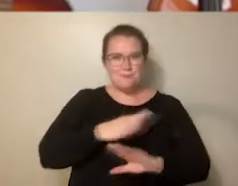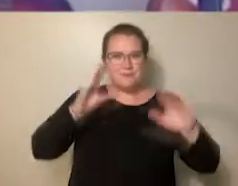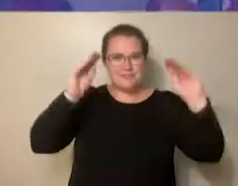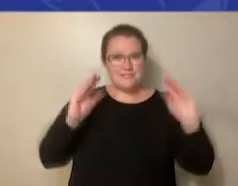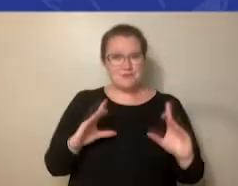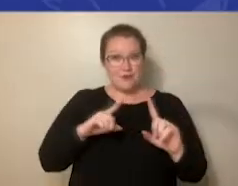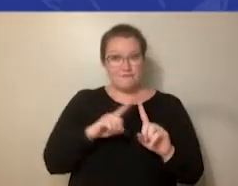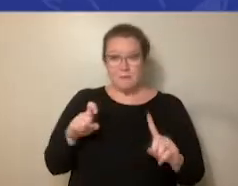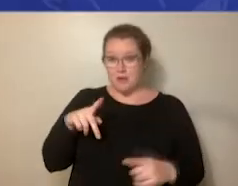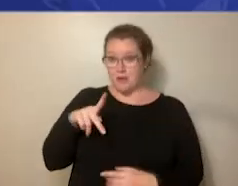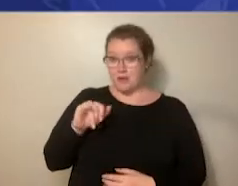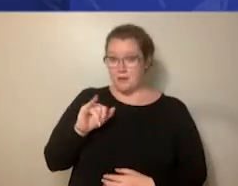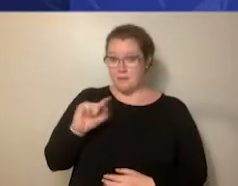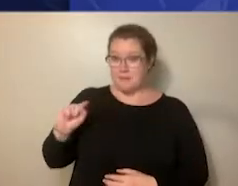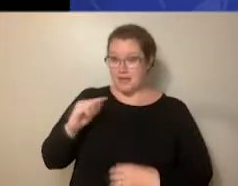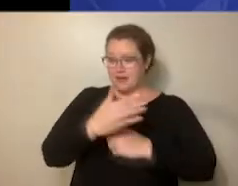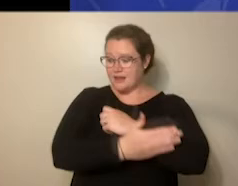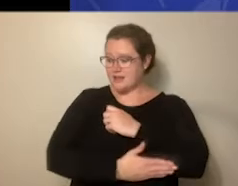County.